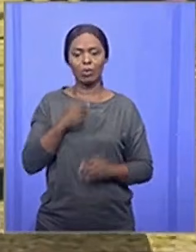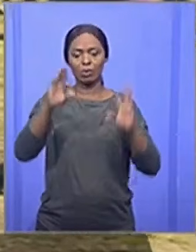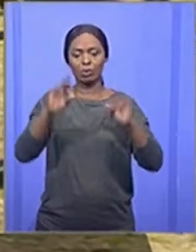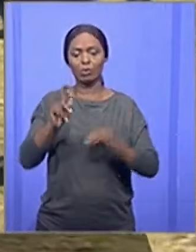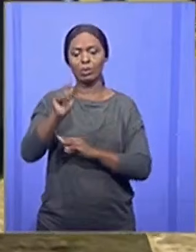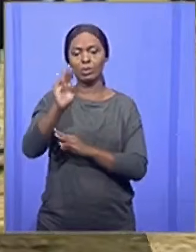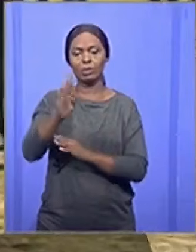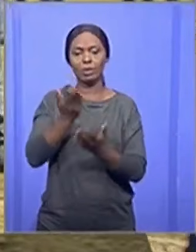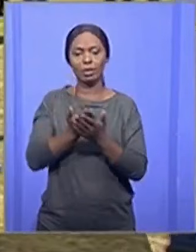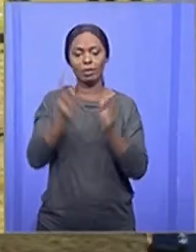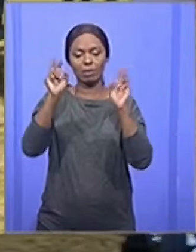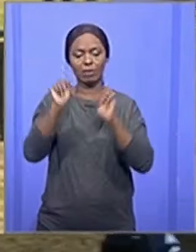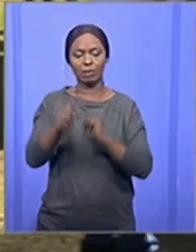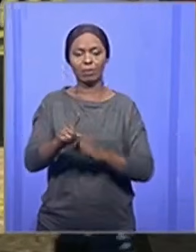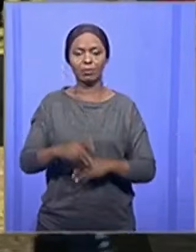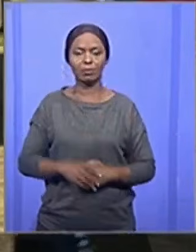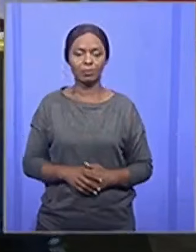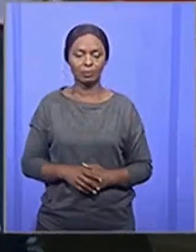TB.